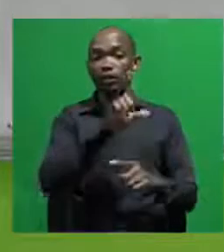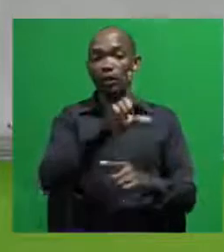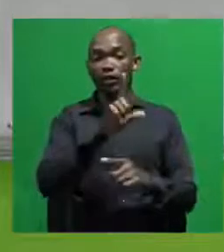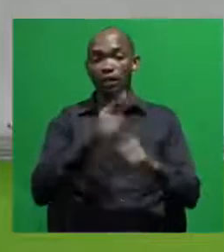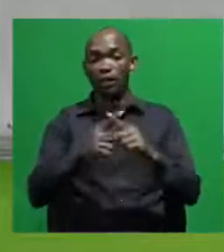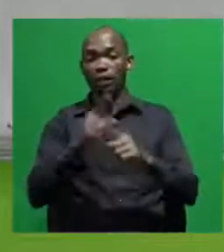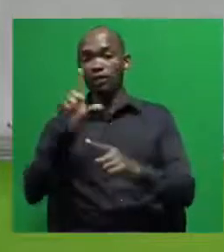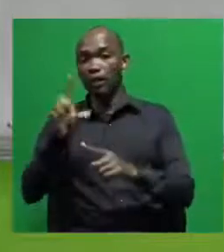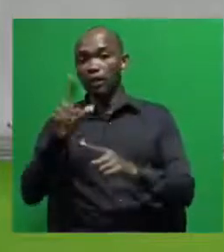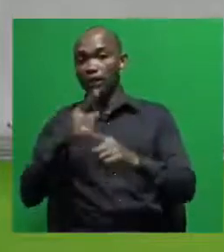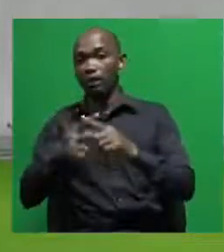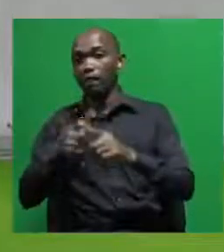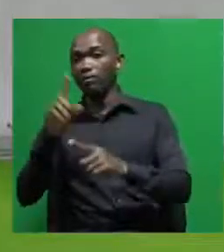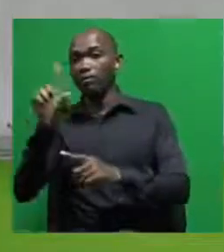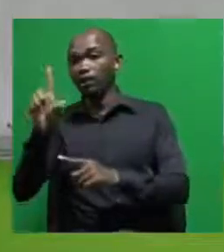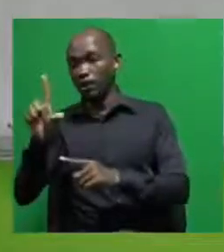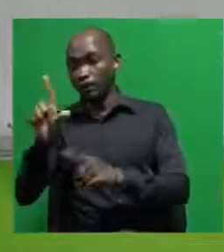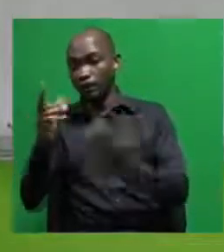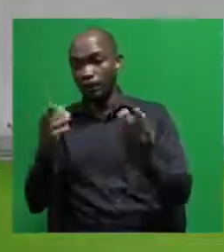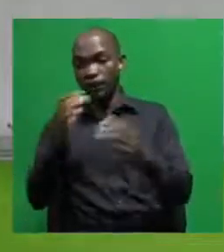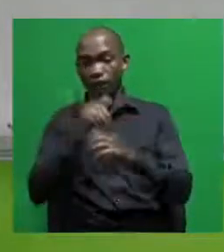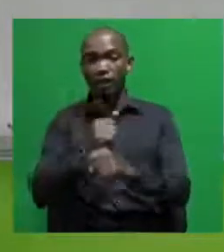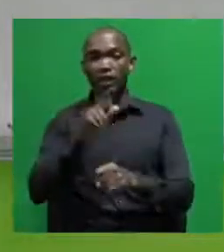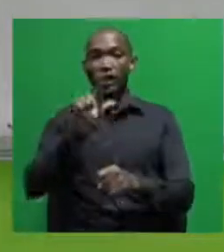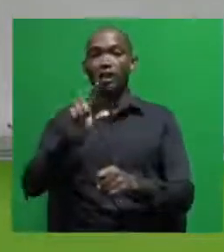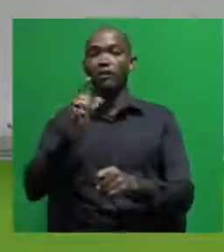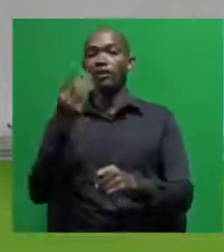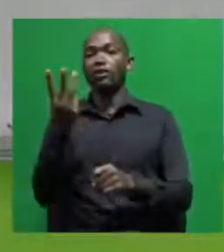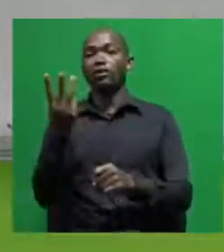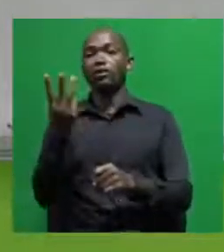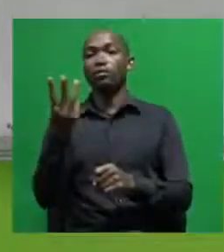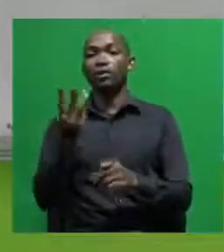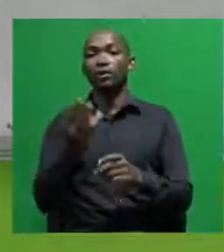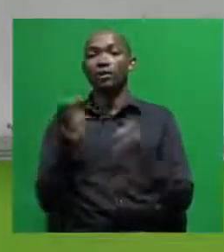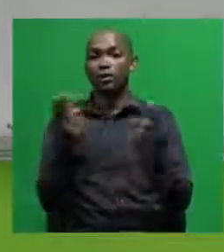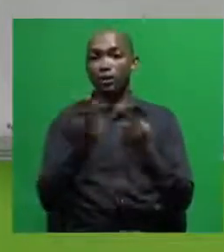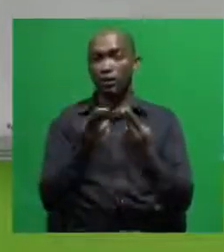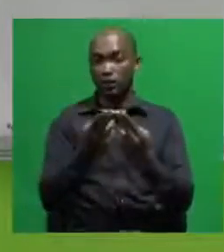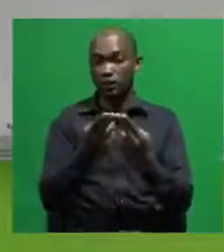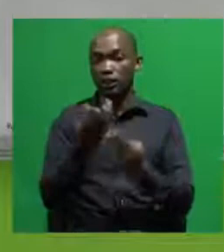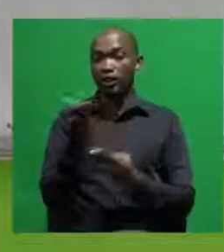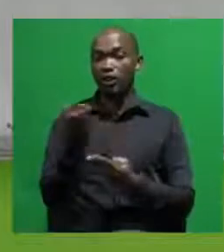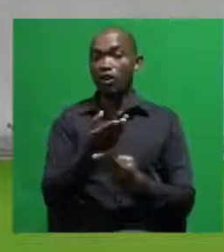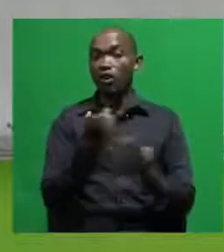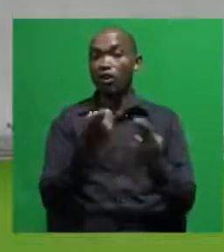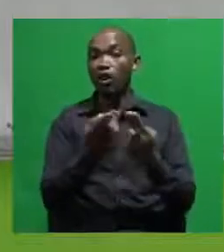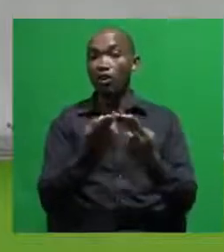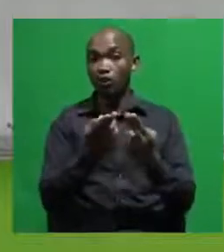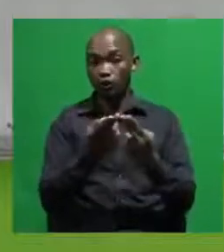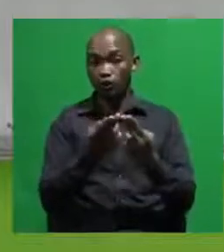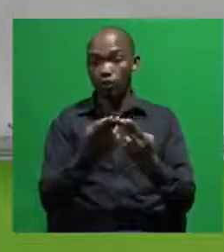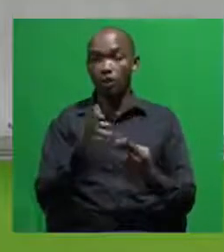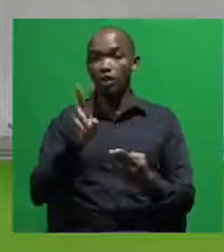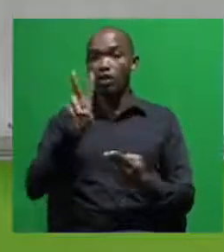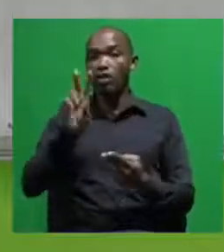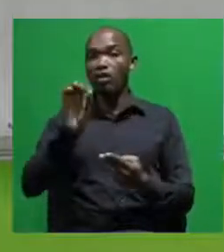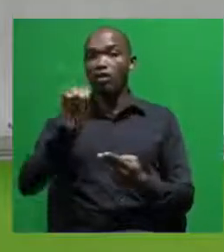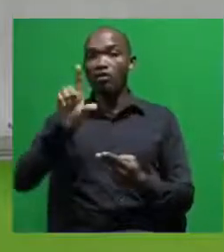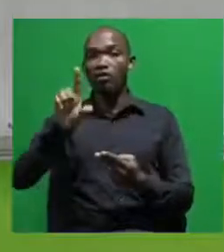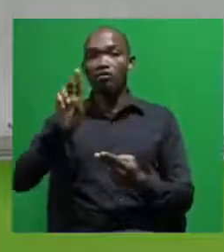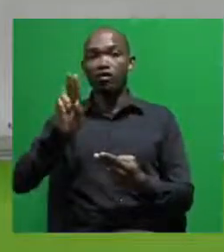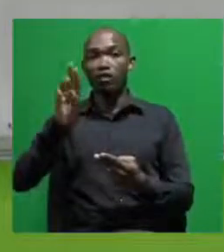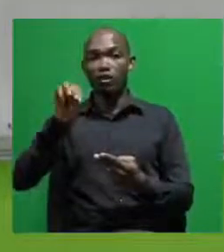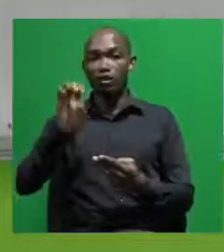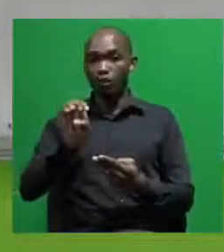times length, which is equal to length cube. So this is also the